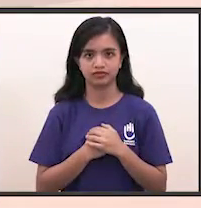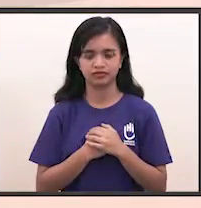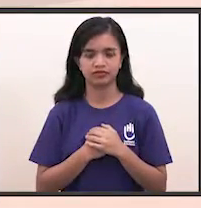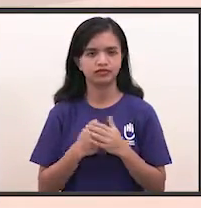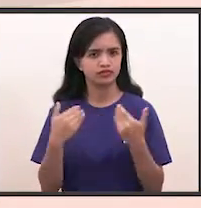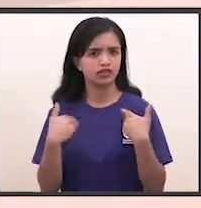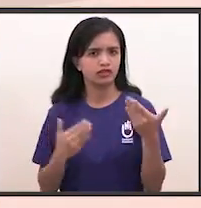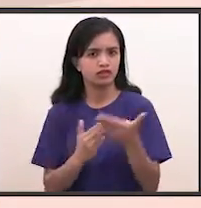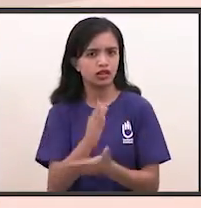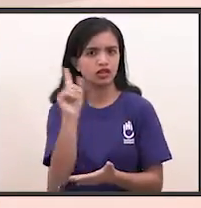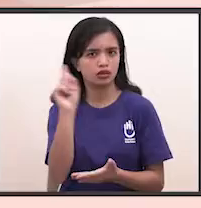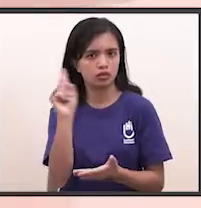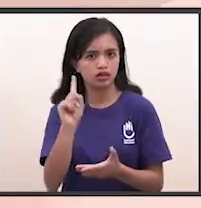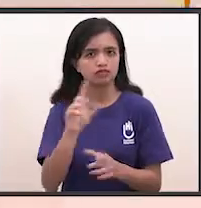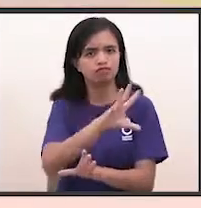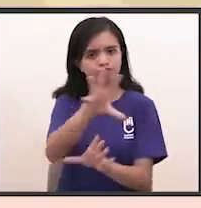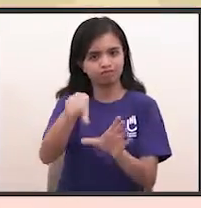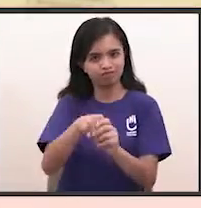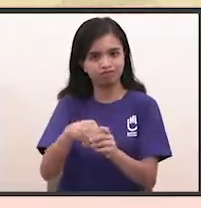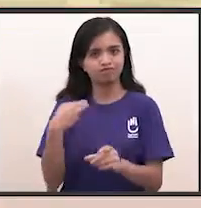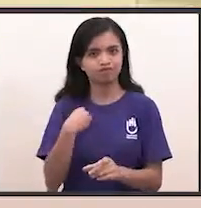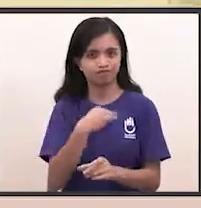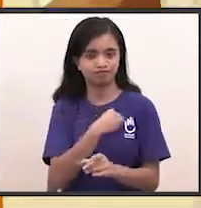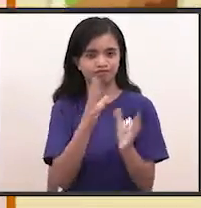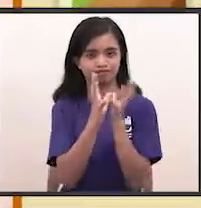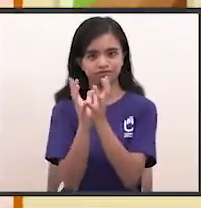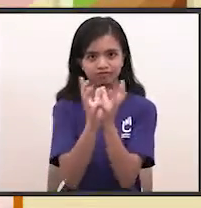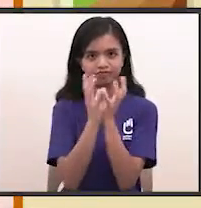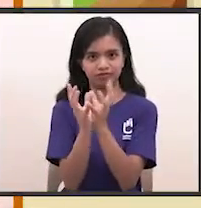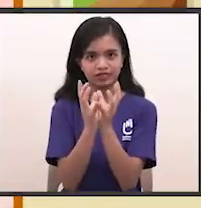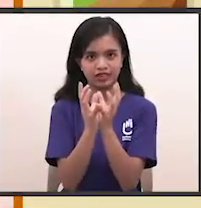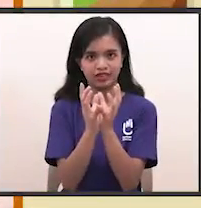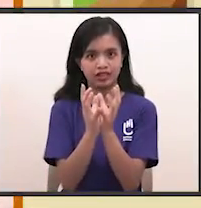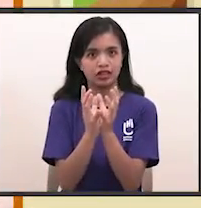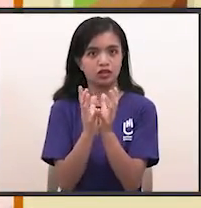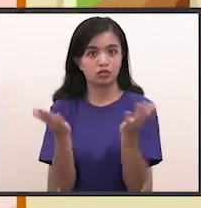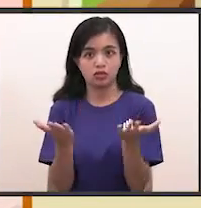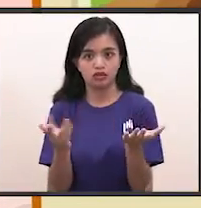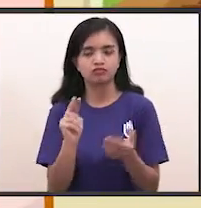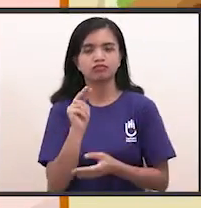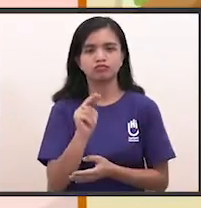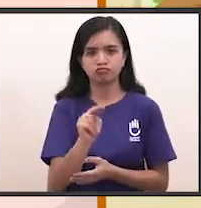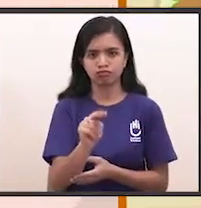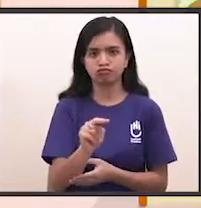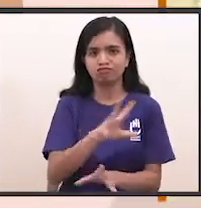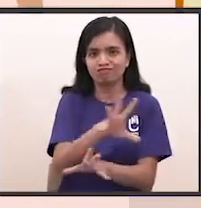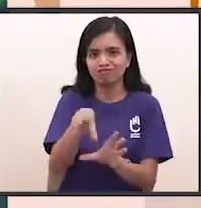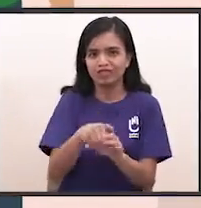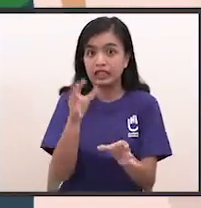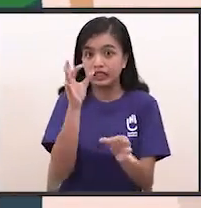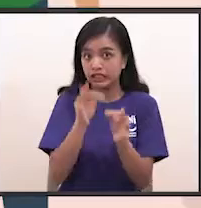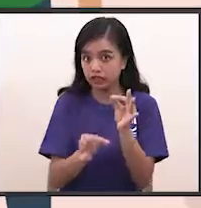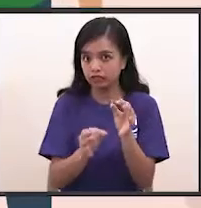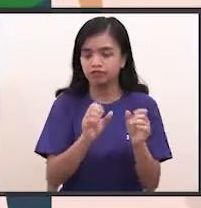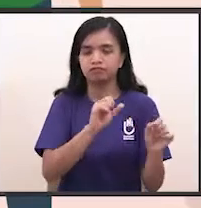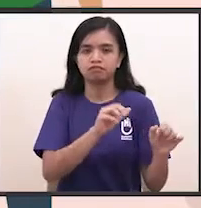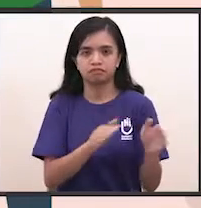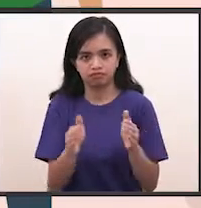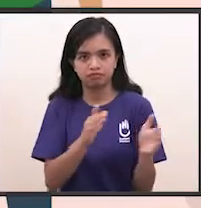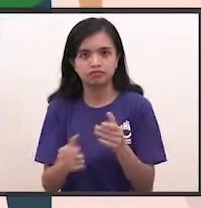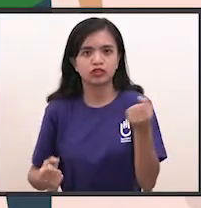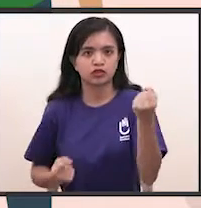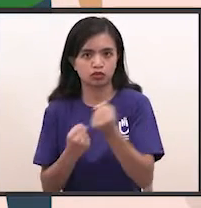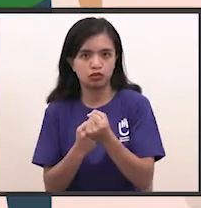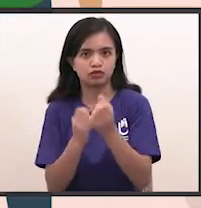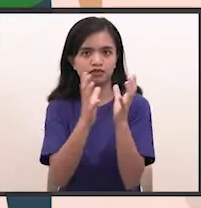You have the right to be counted as a member of the community where your needs are considered when planning support for